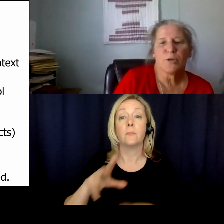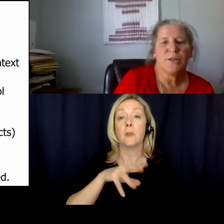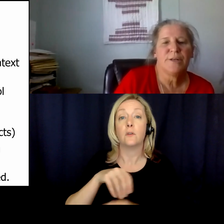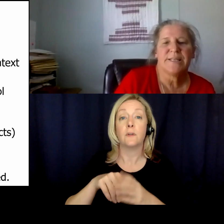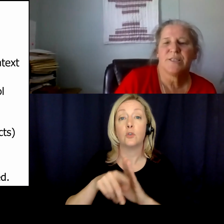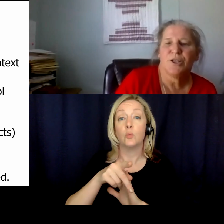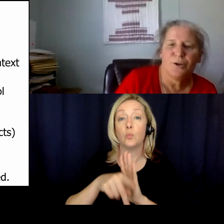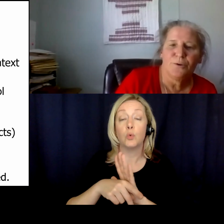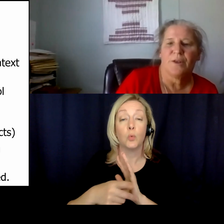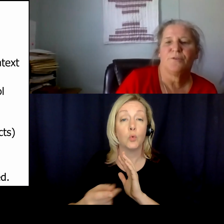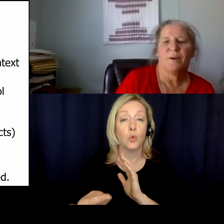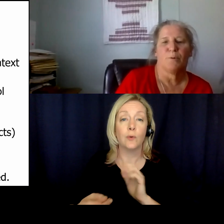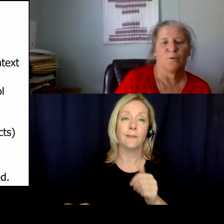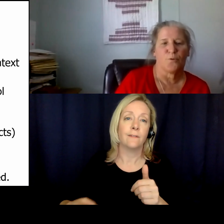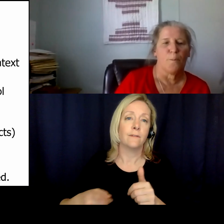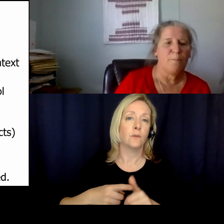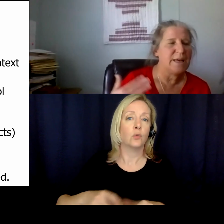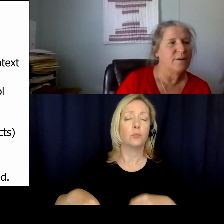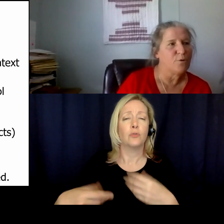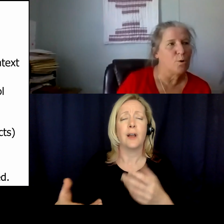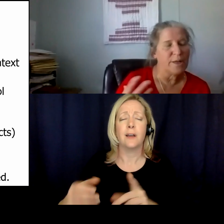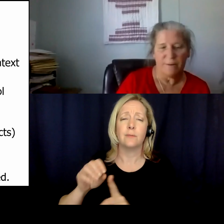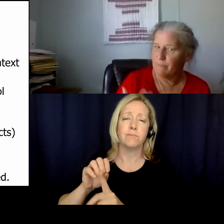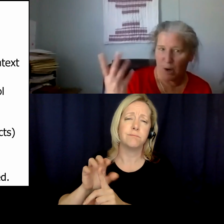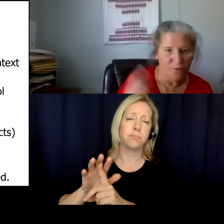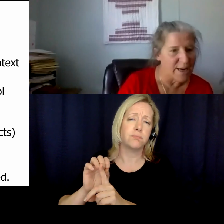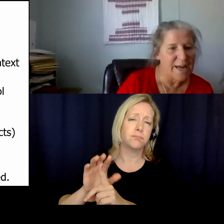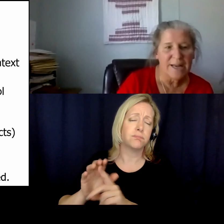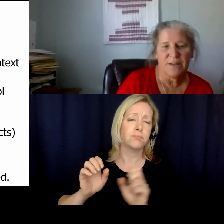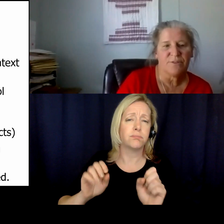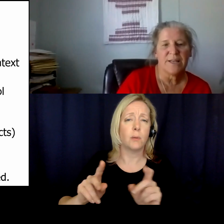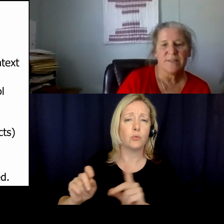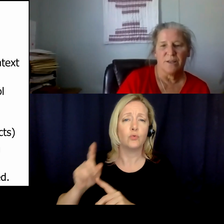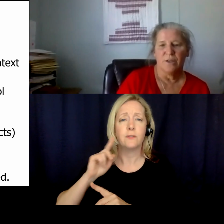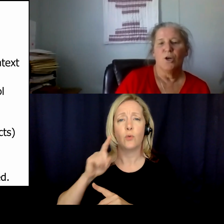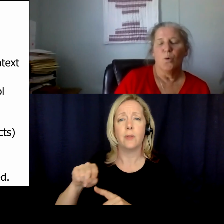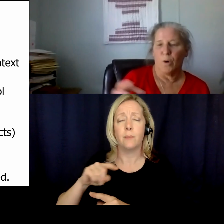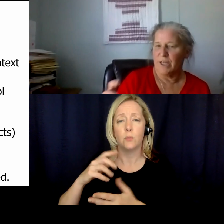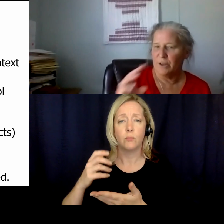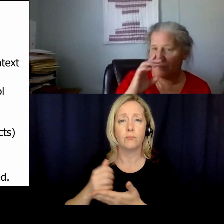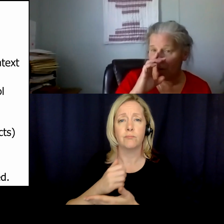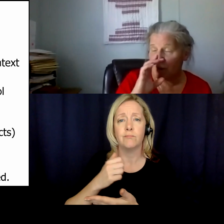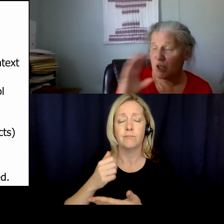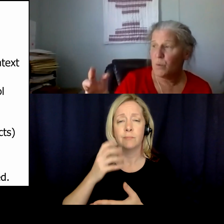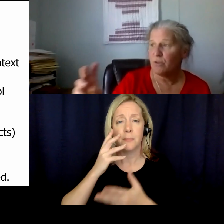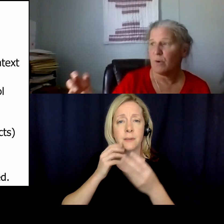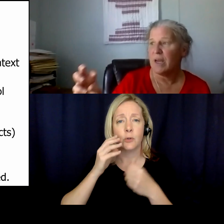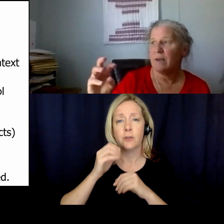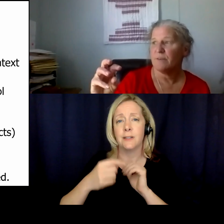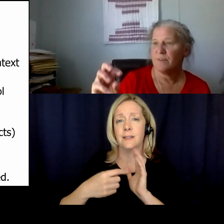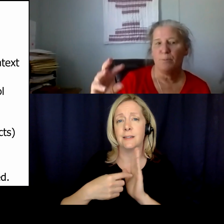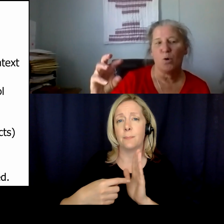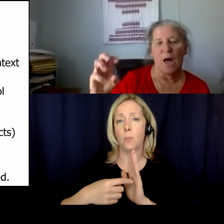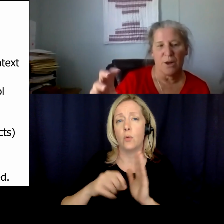many opportunities to use those symbols for meaningful and motivating activities. We're going to use those 2 and